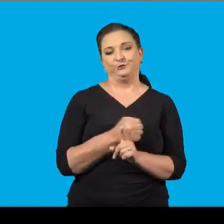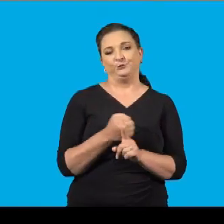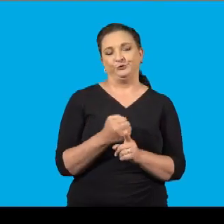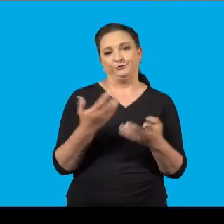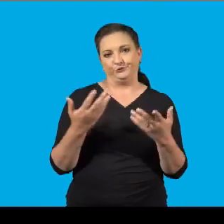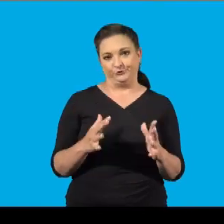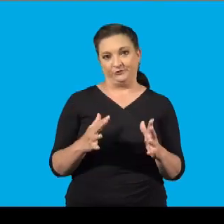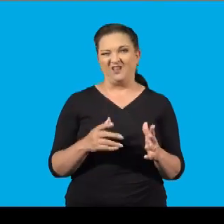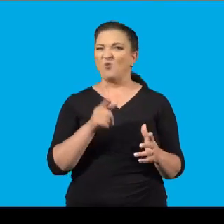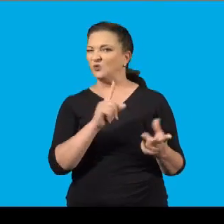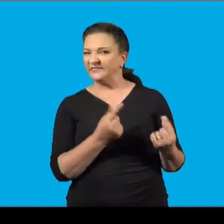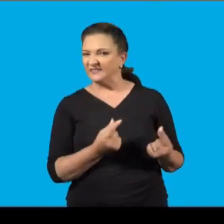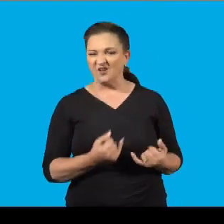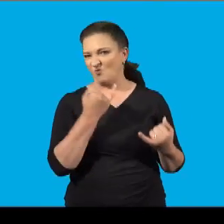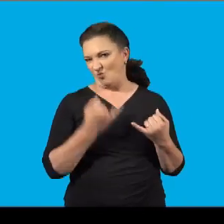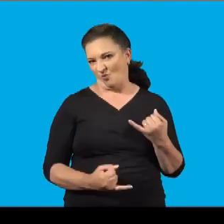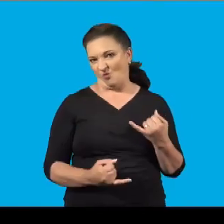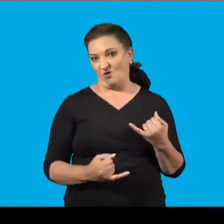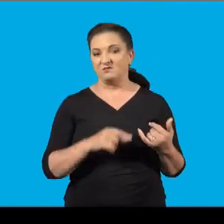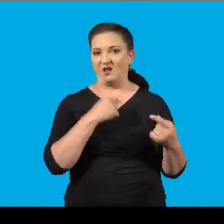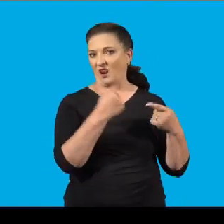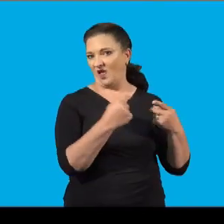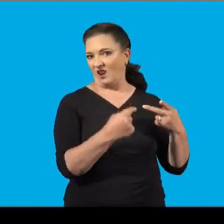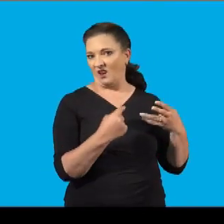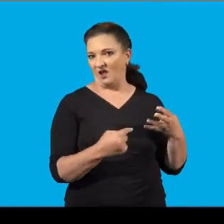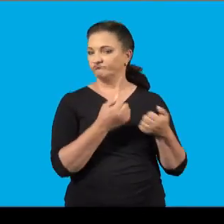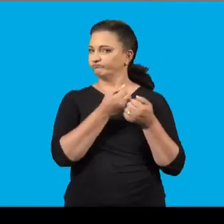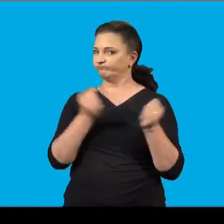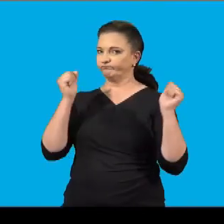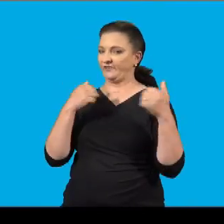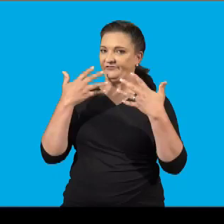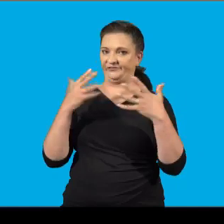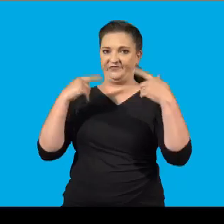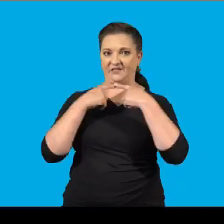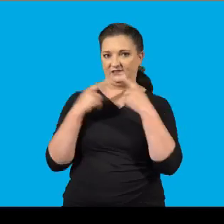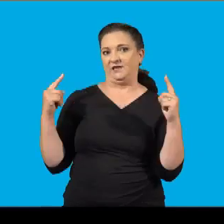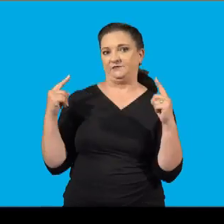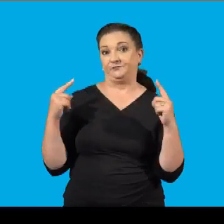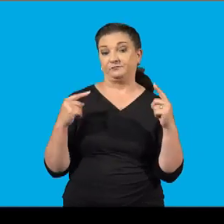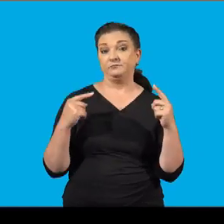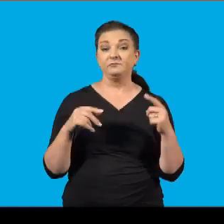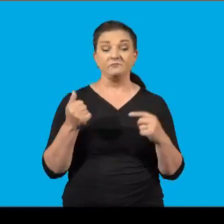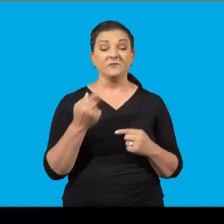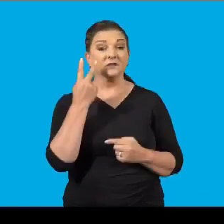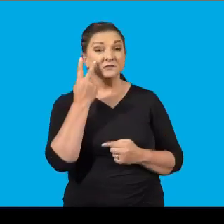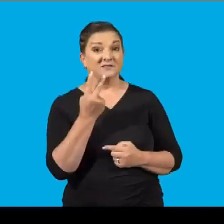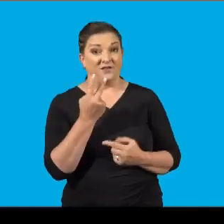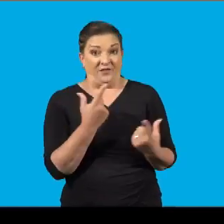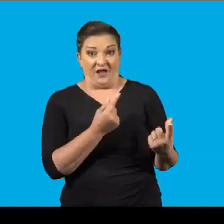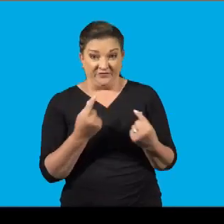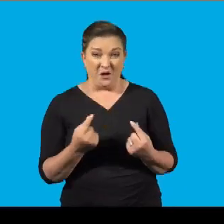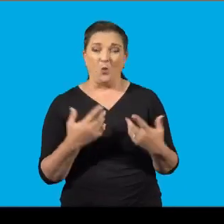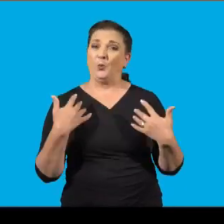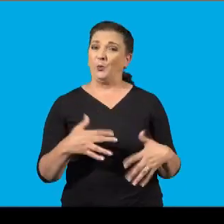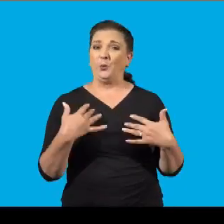abuses they committed. So they committed these human rights abuses. You can see that that is